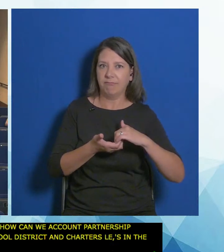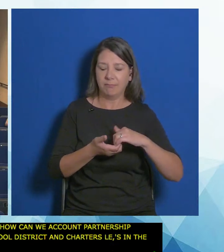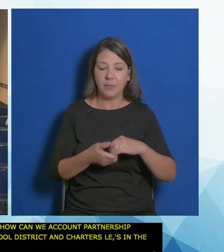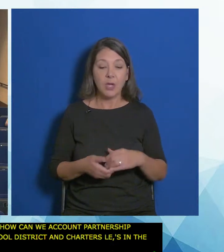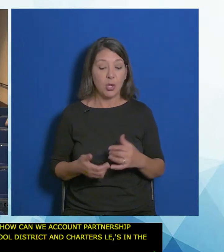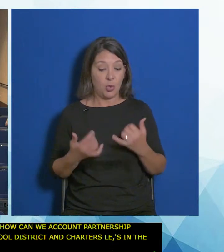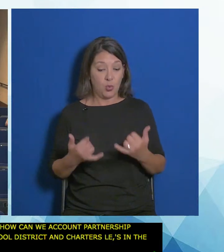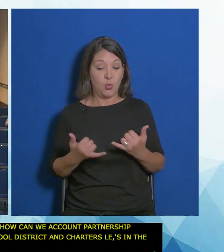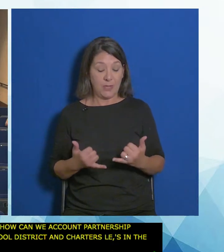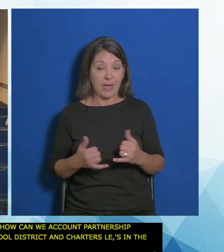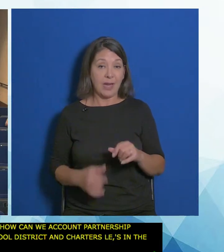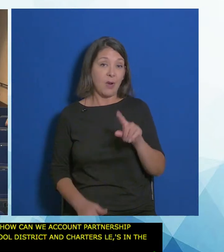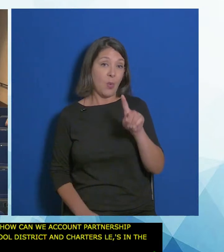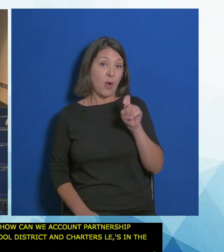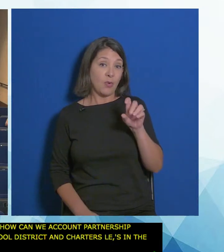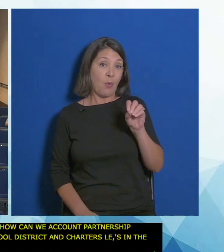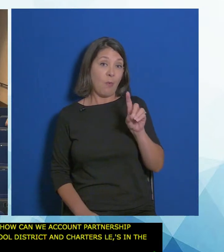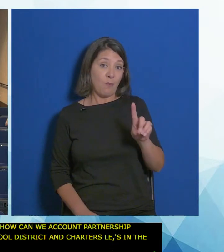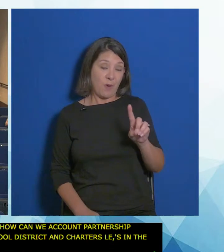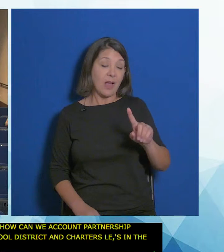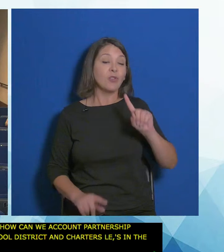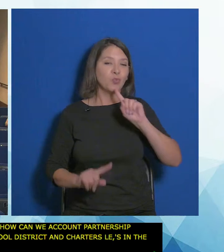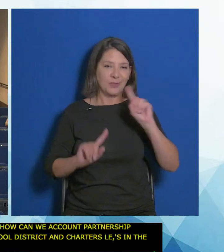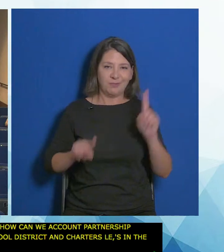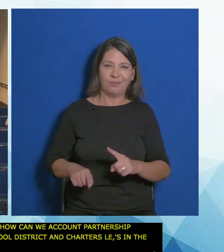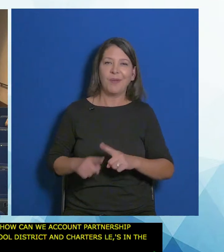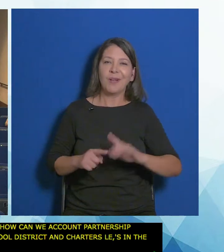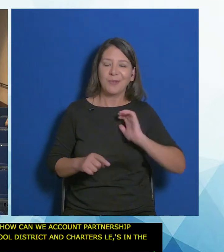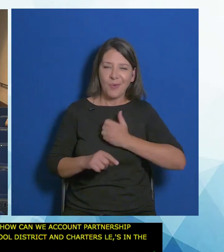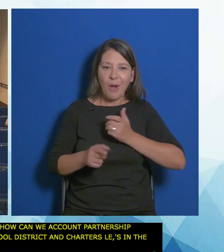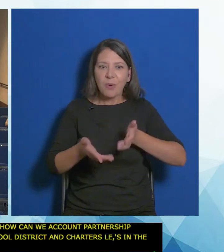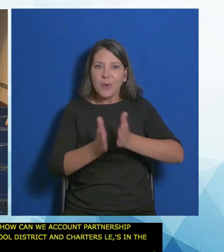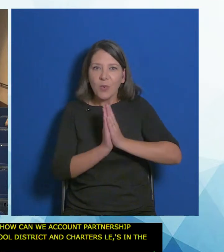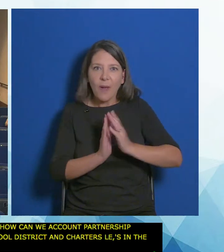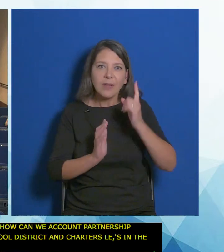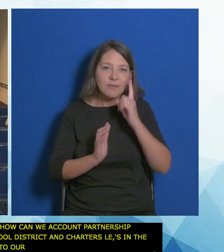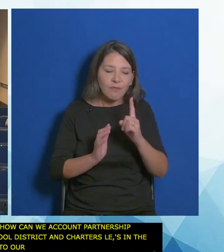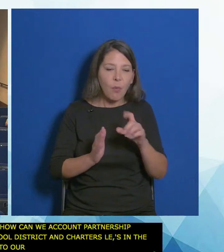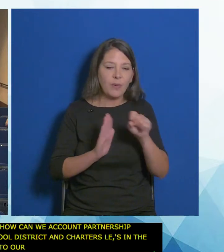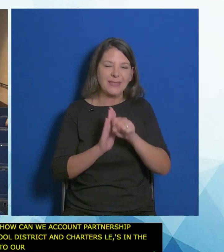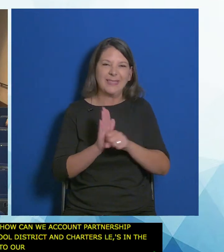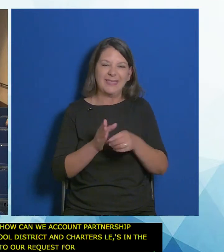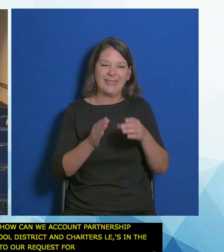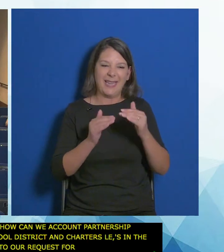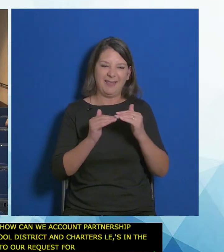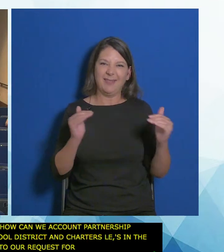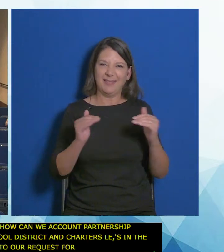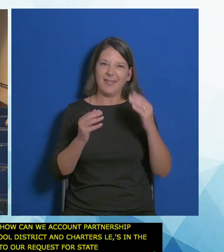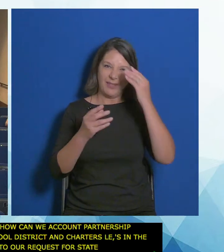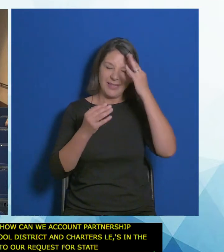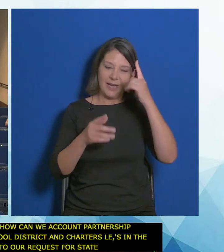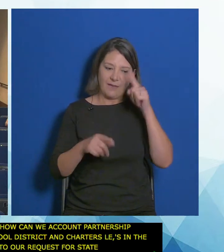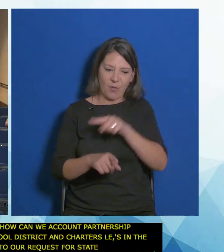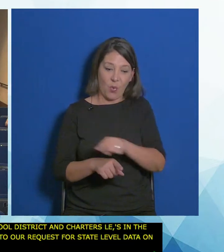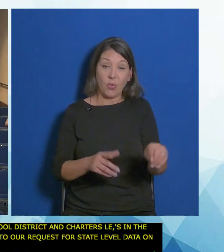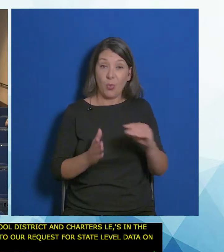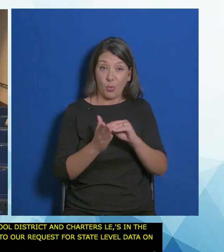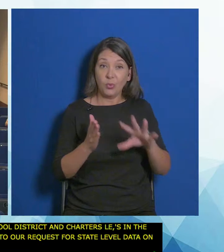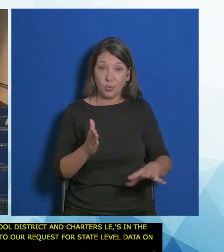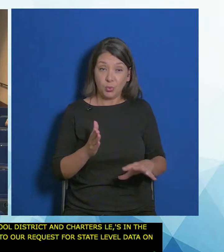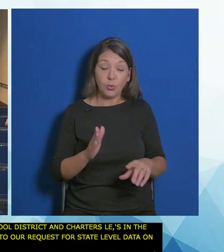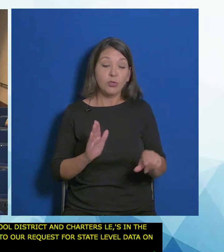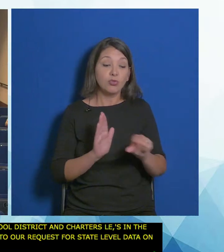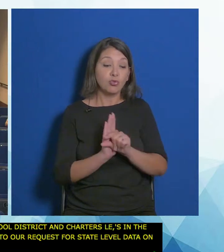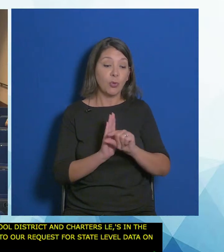today, 101 have responded to our request for state-level data on the students that we serve in the grades